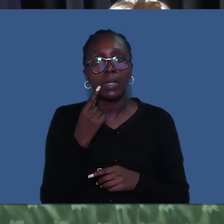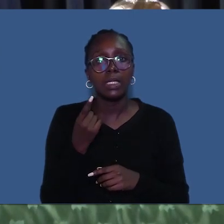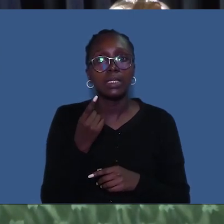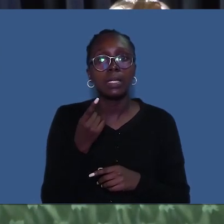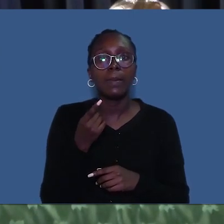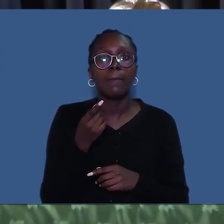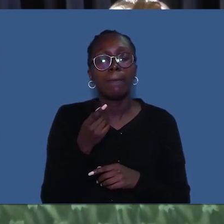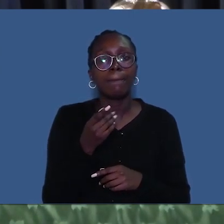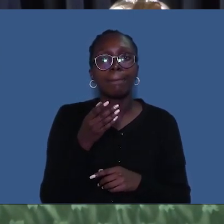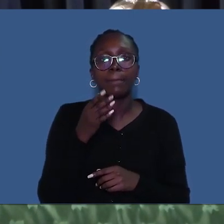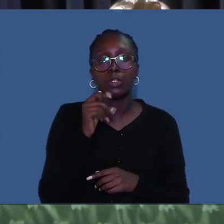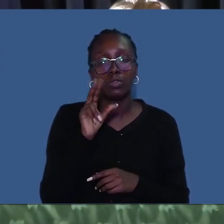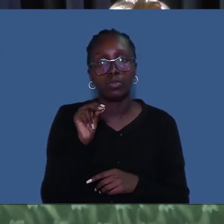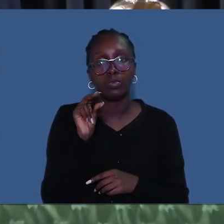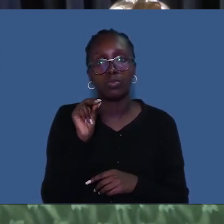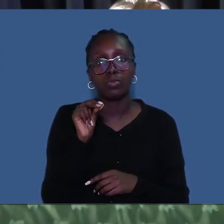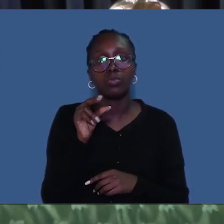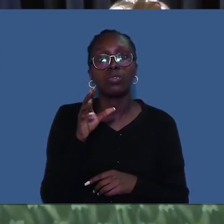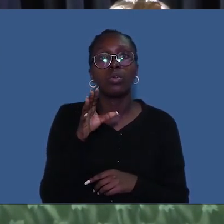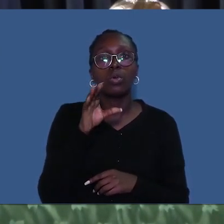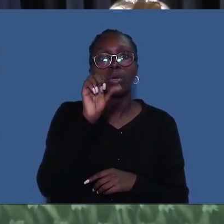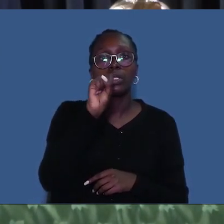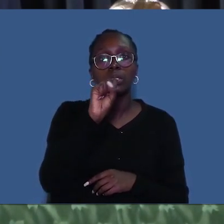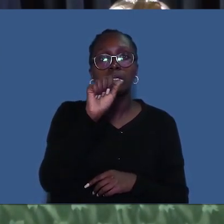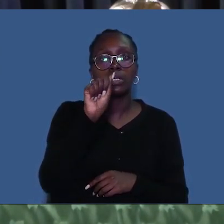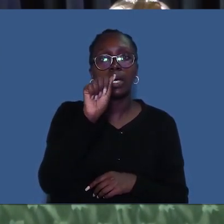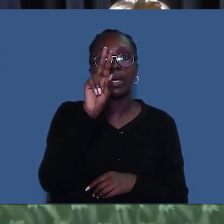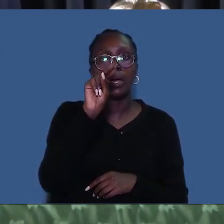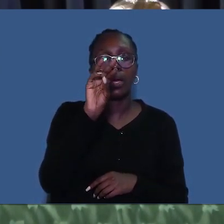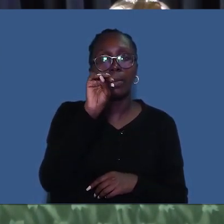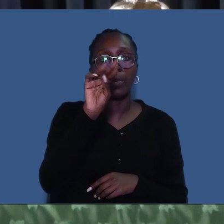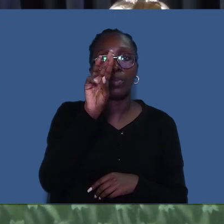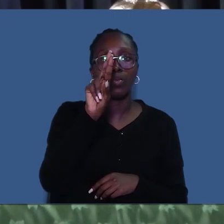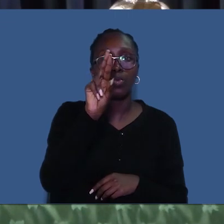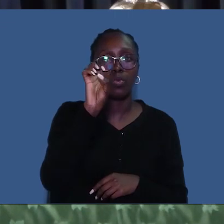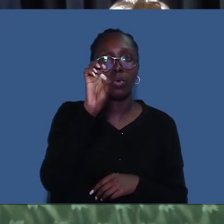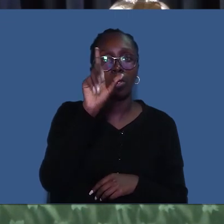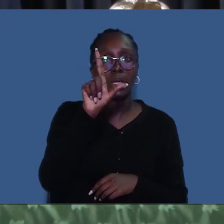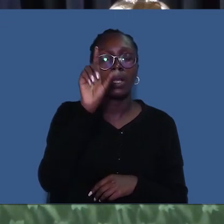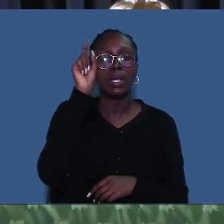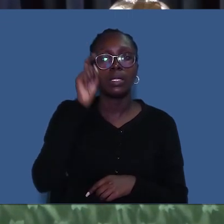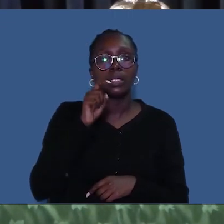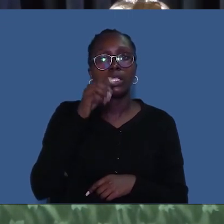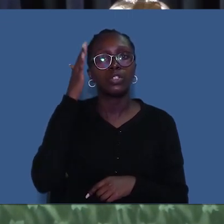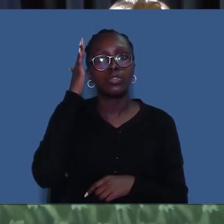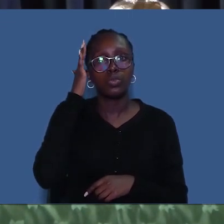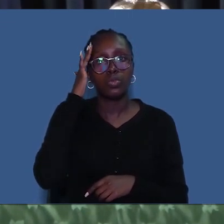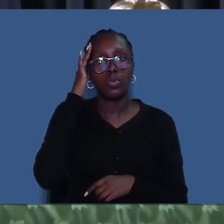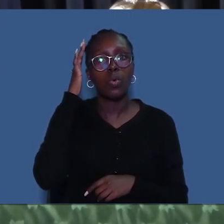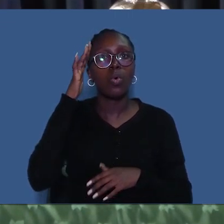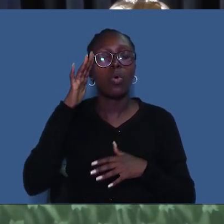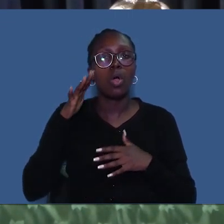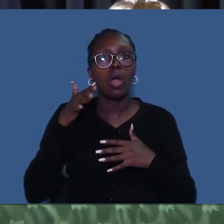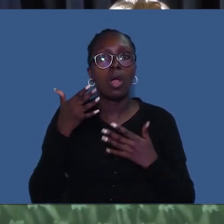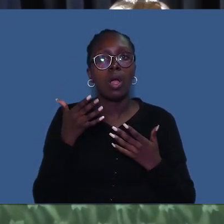natural inclination to judge only on outward appearance, but he didn't have to give in to it. He could seek the